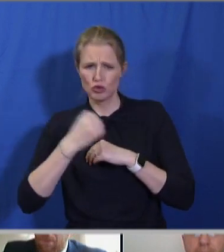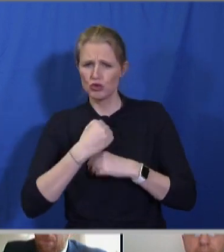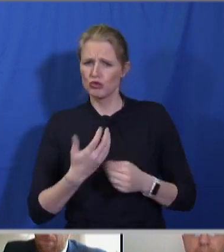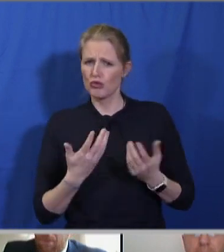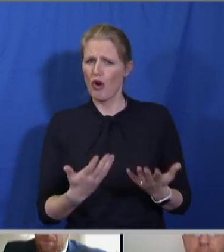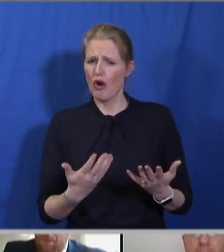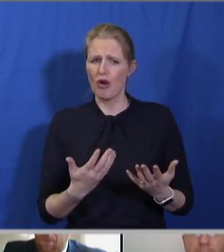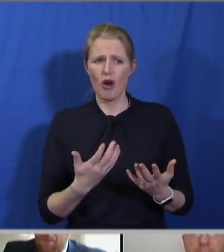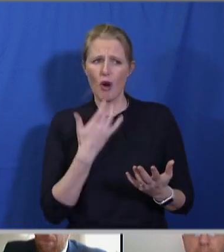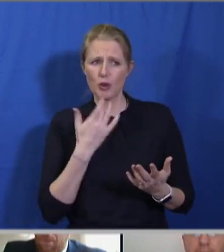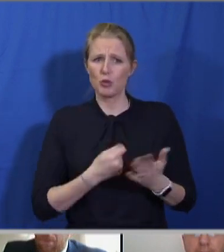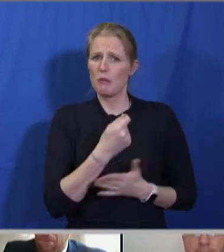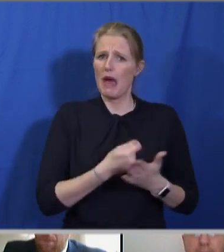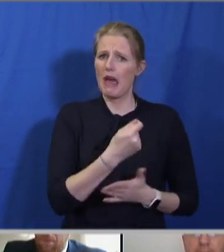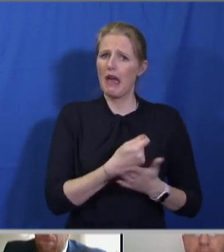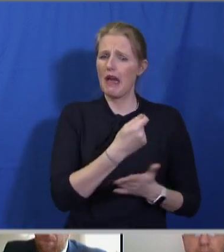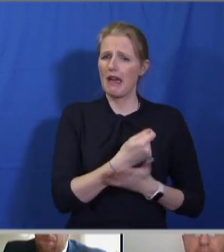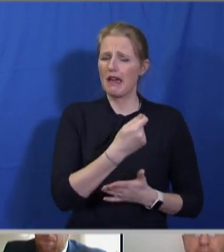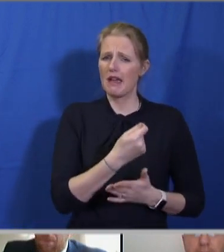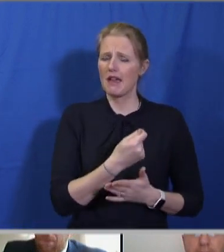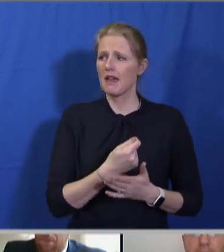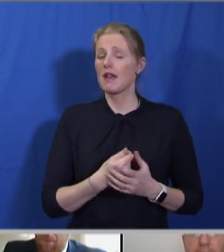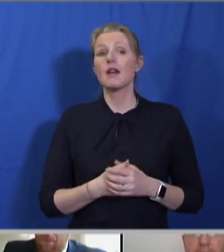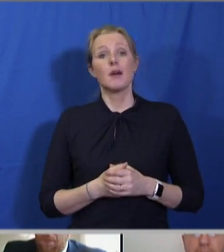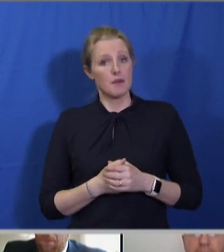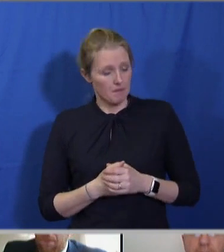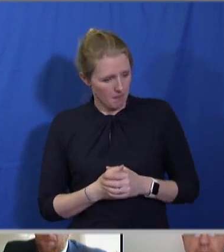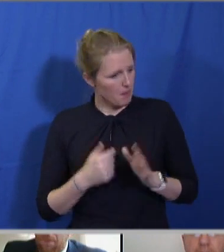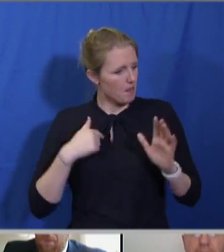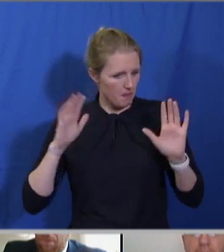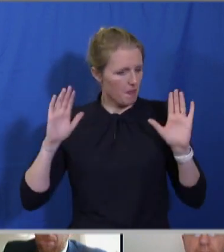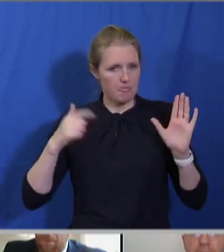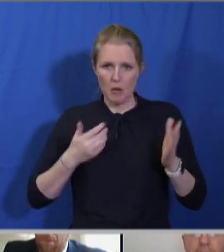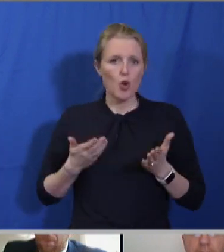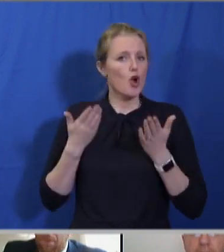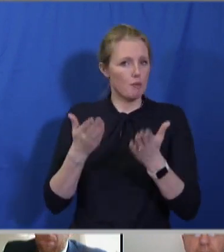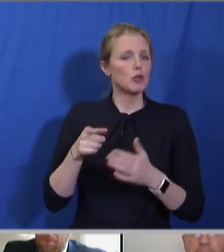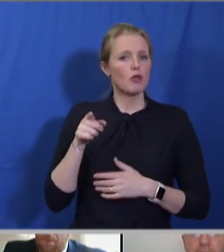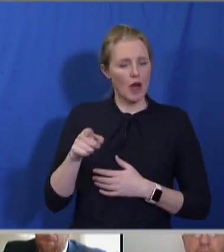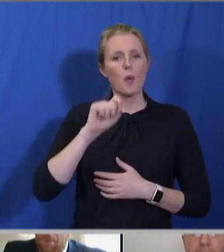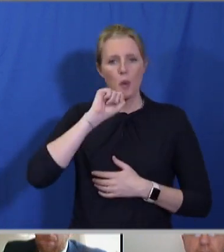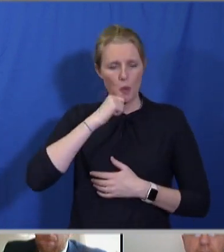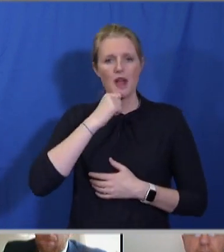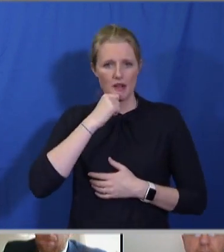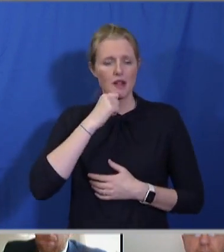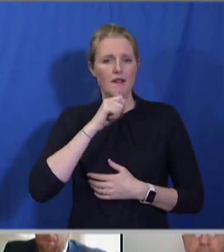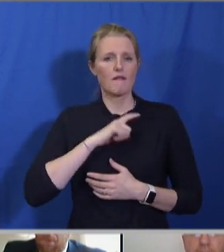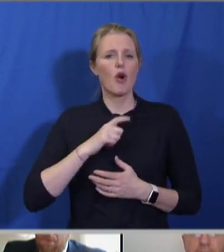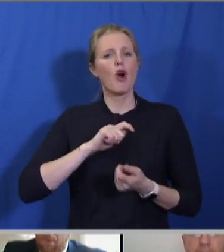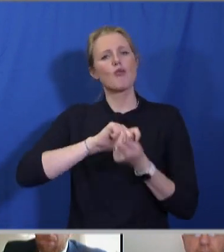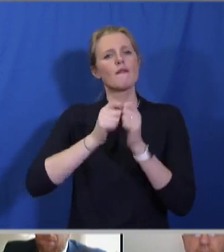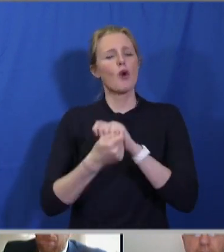Mark, please. I can certainly commit that we will consider that, Michaela, as part of the outworkings of the Reform of Adult Social